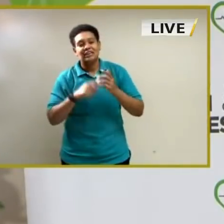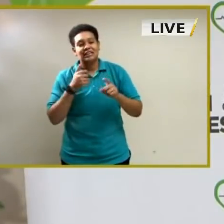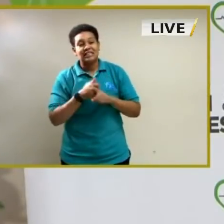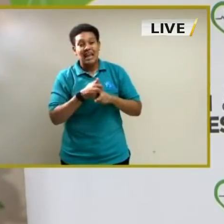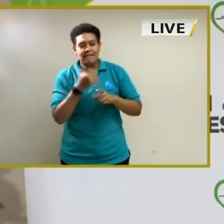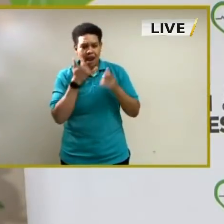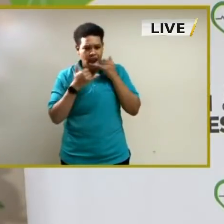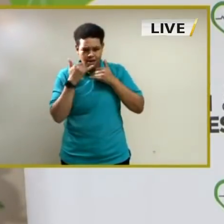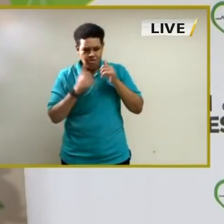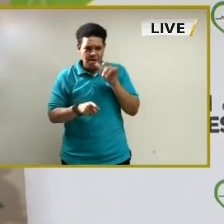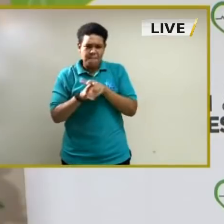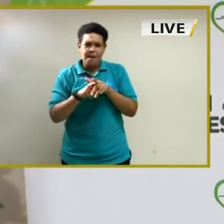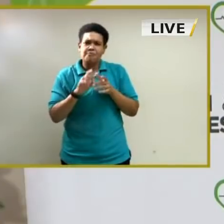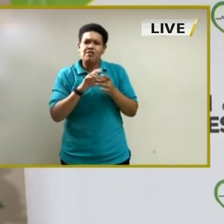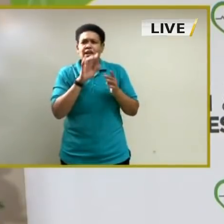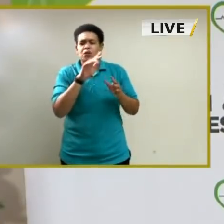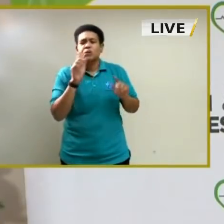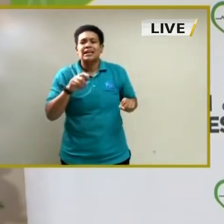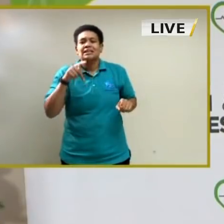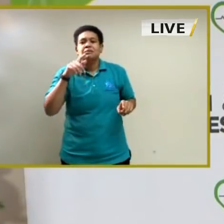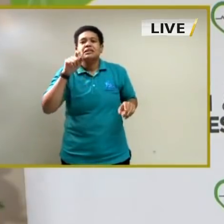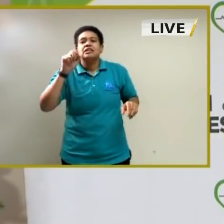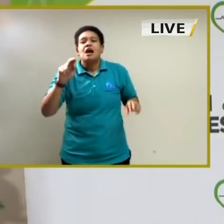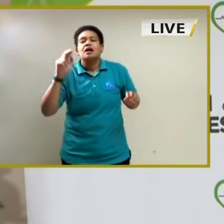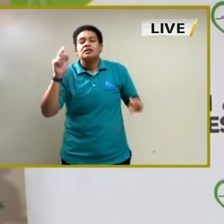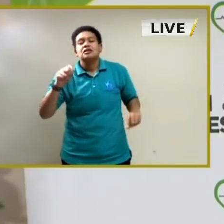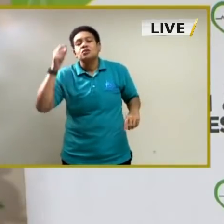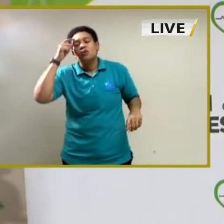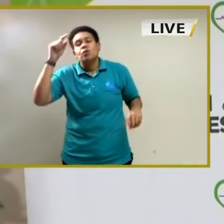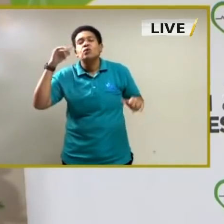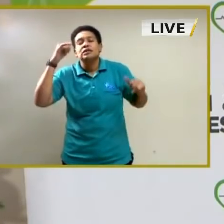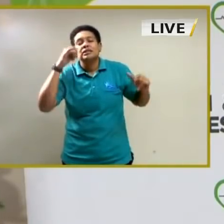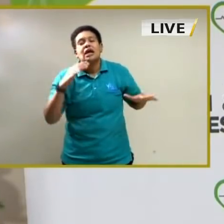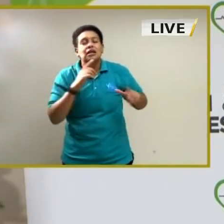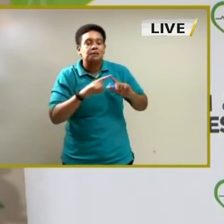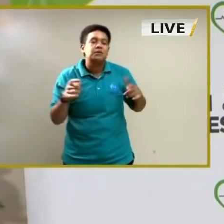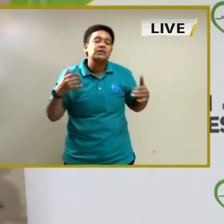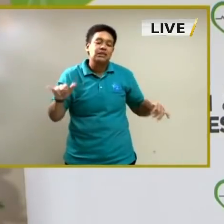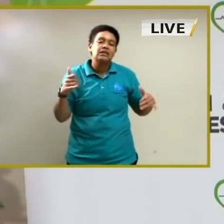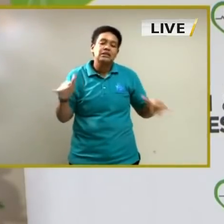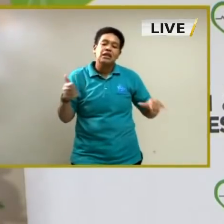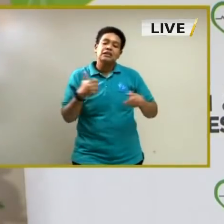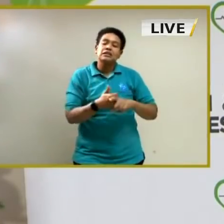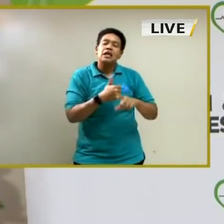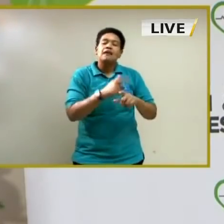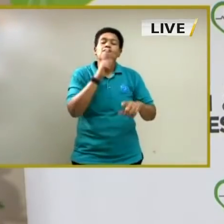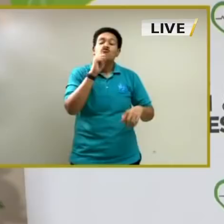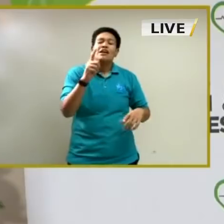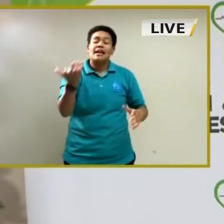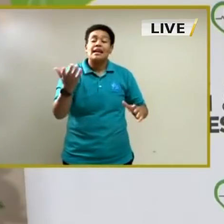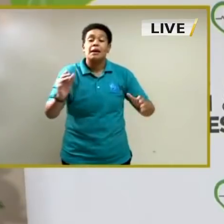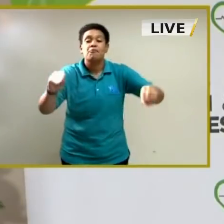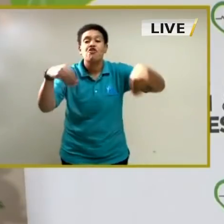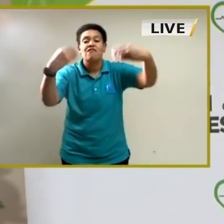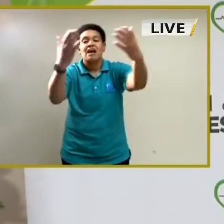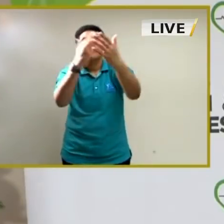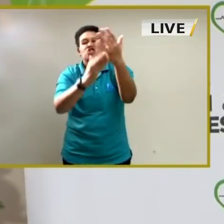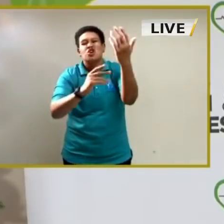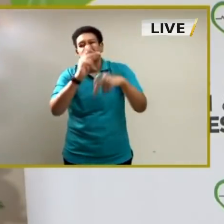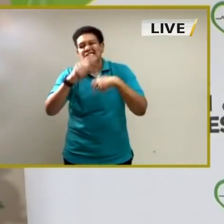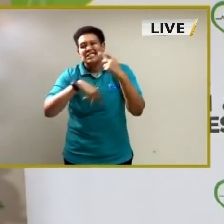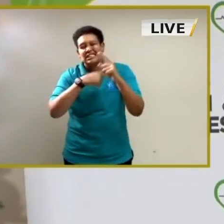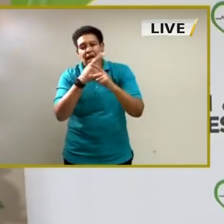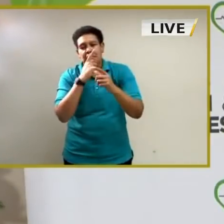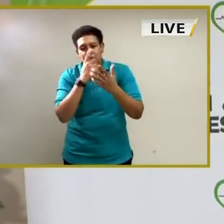error around those tests. The PCR remains the gold standard, but nevertheless, it does provide some form of